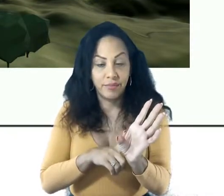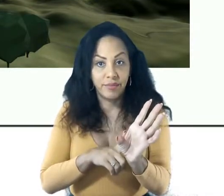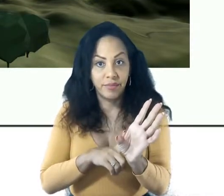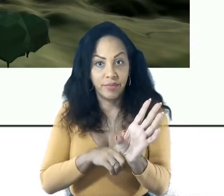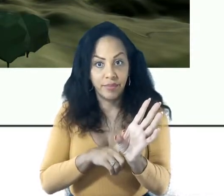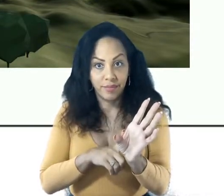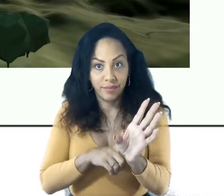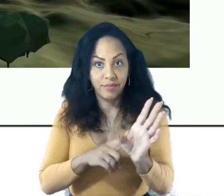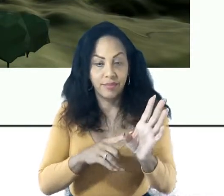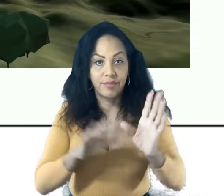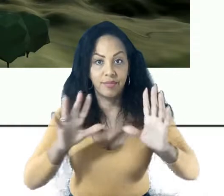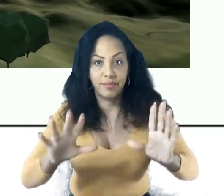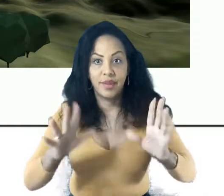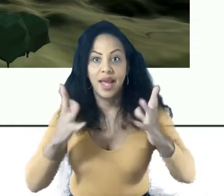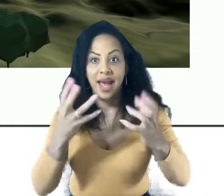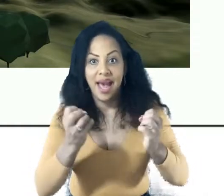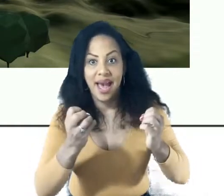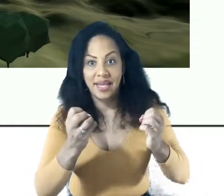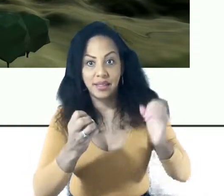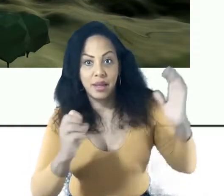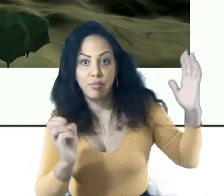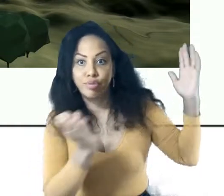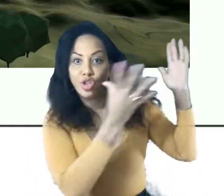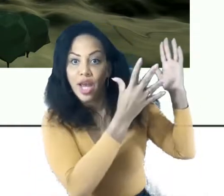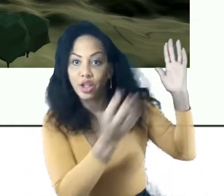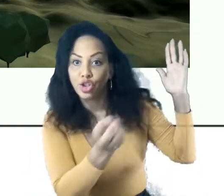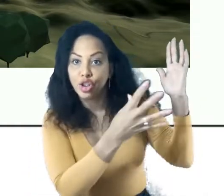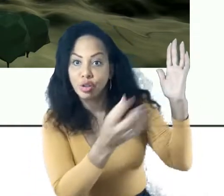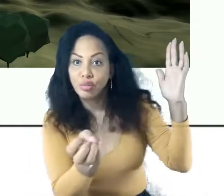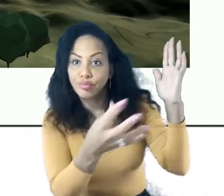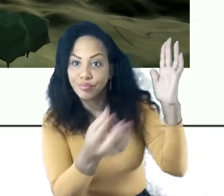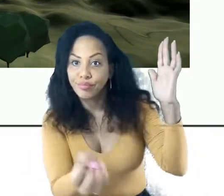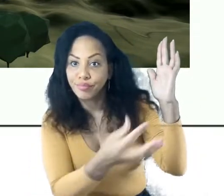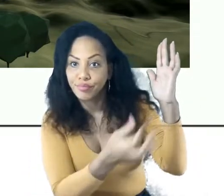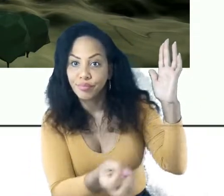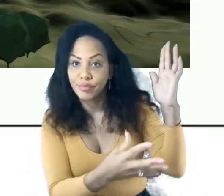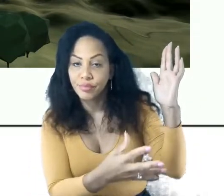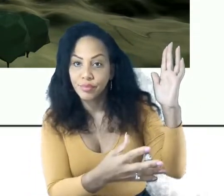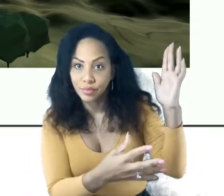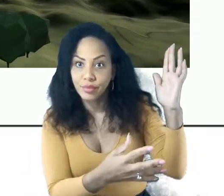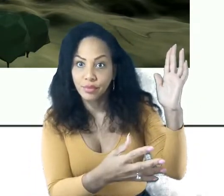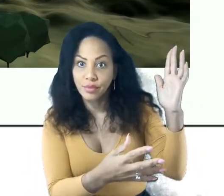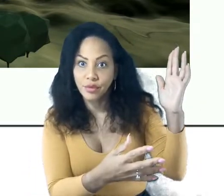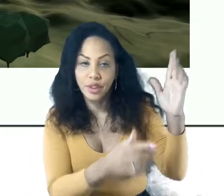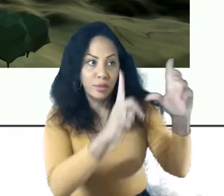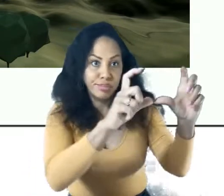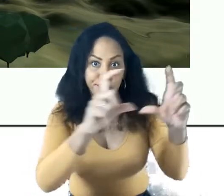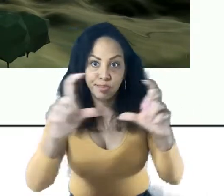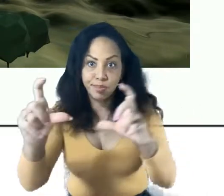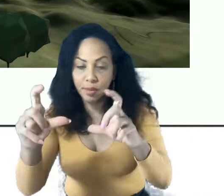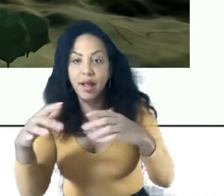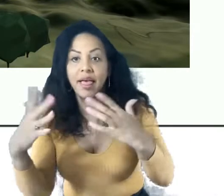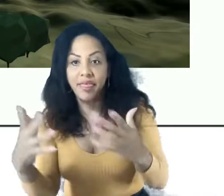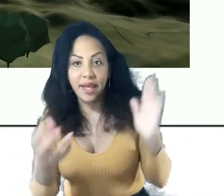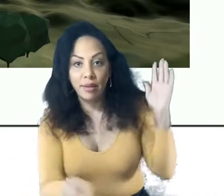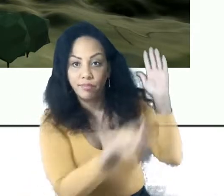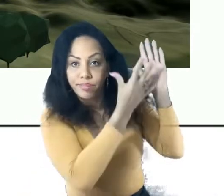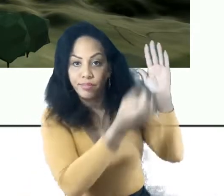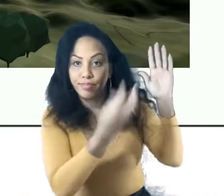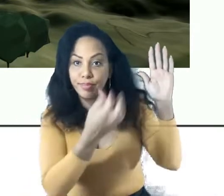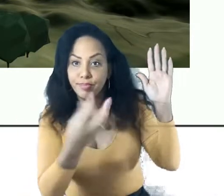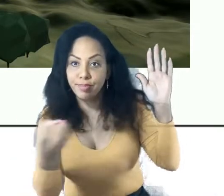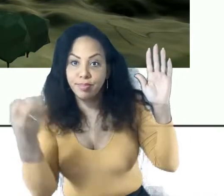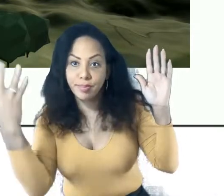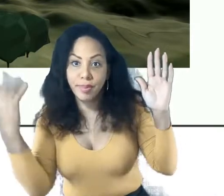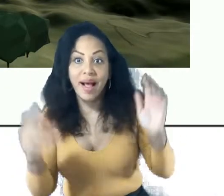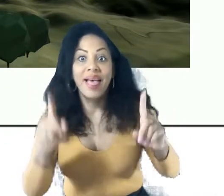children traced round the edges of this map and put the names of the places on it. And then they started drawing some of the